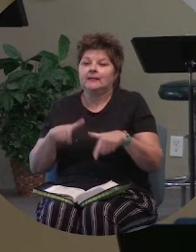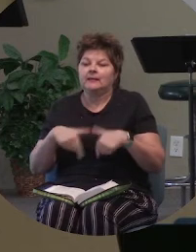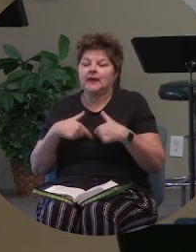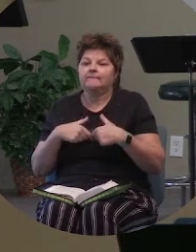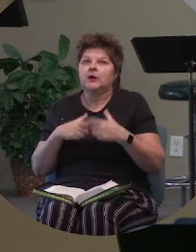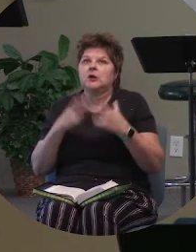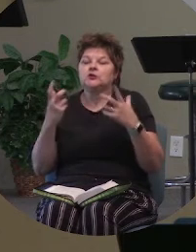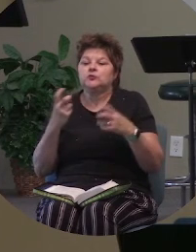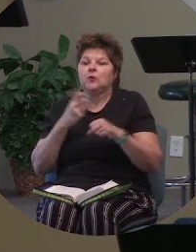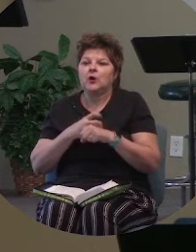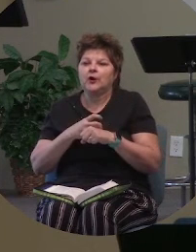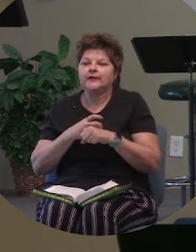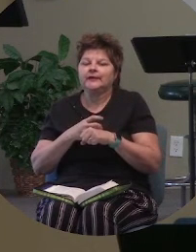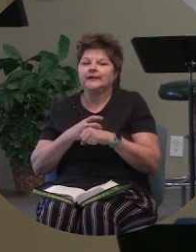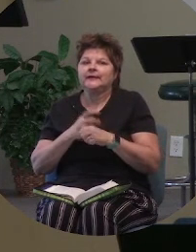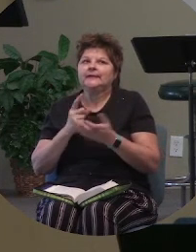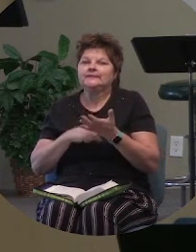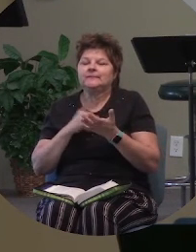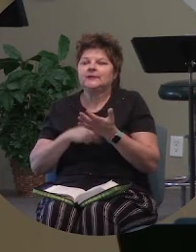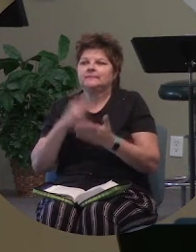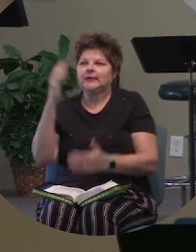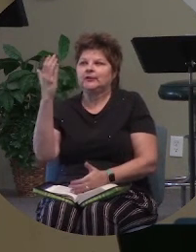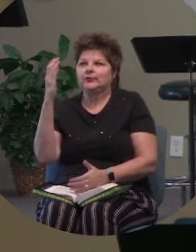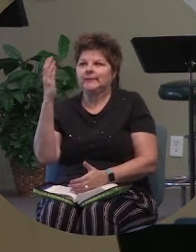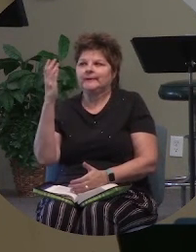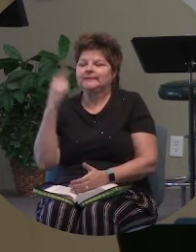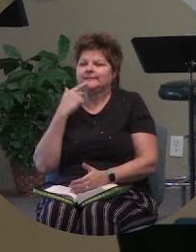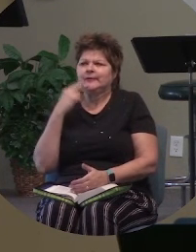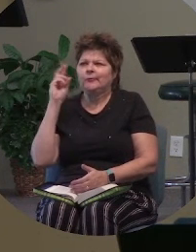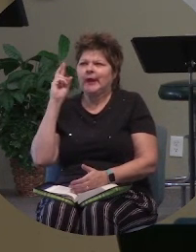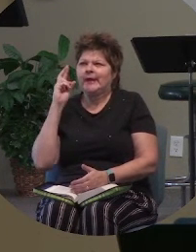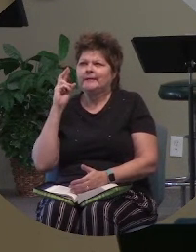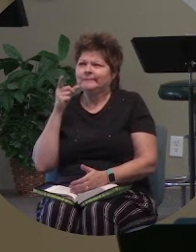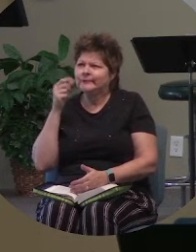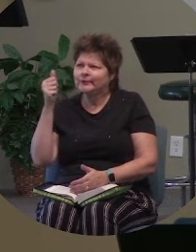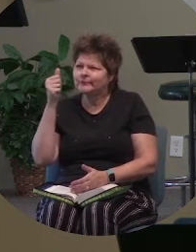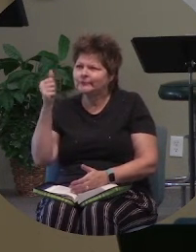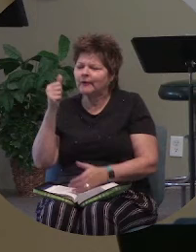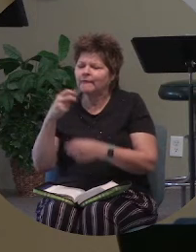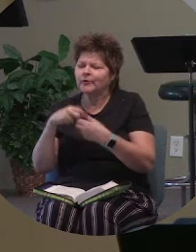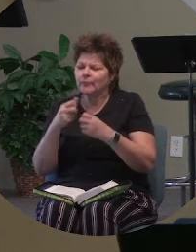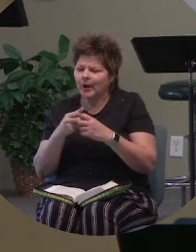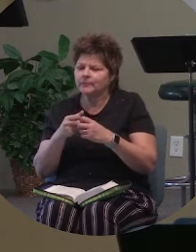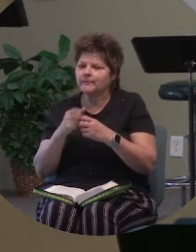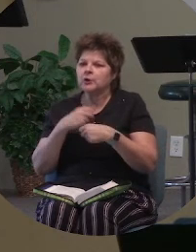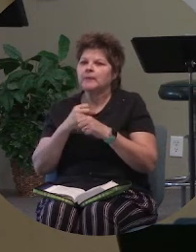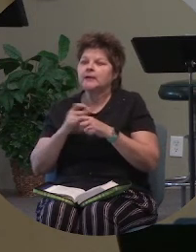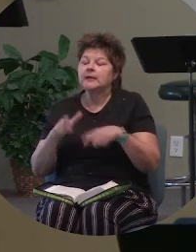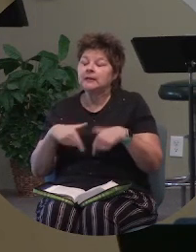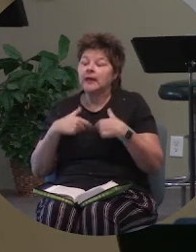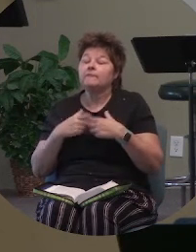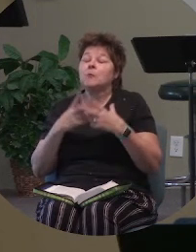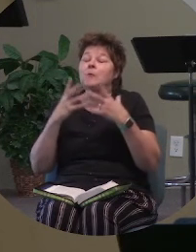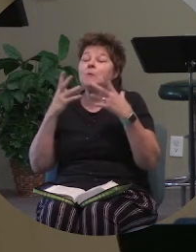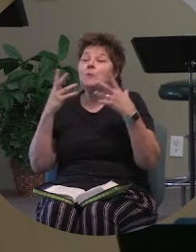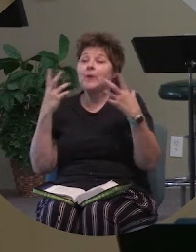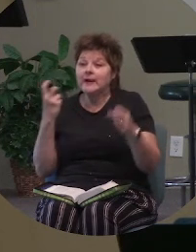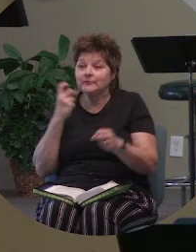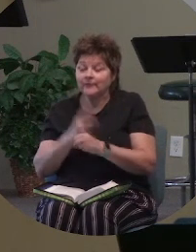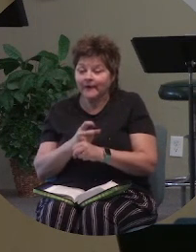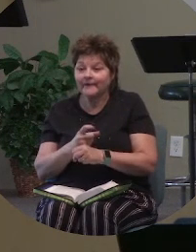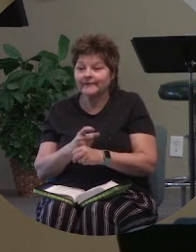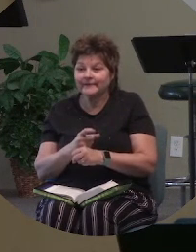Sometimes I look in the mirror and I say, Ray, you're the problem. You're making life way, way too hard.